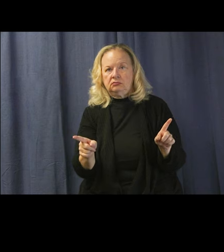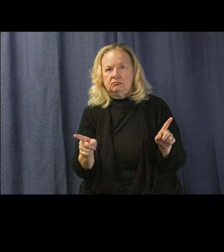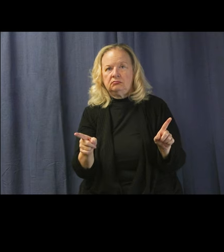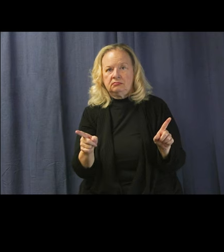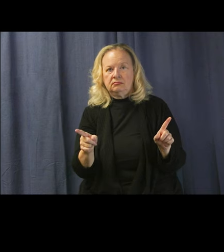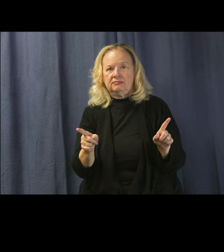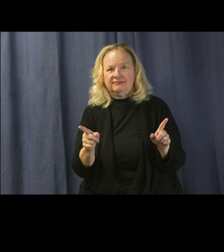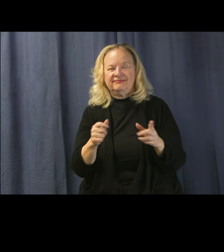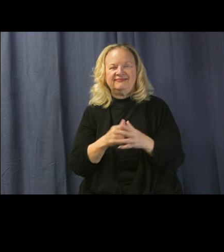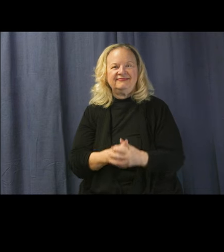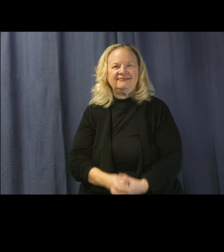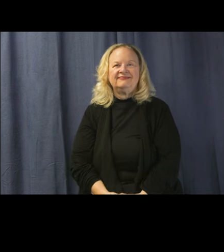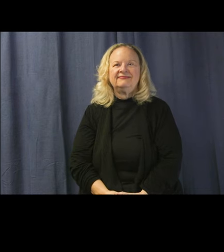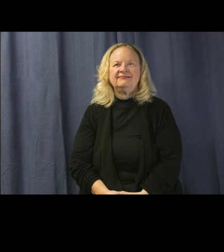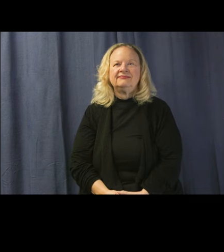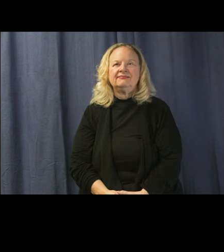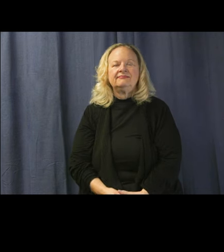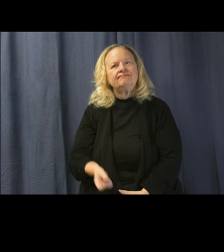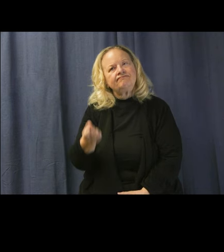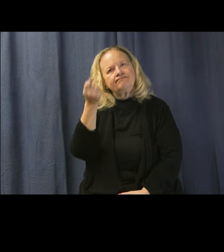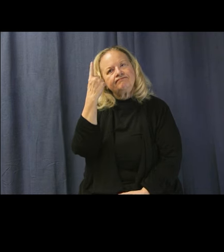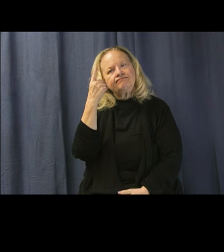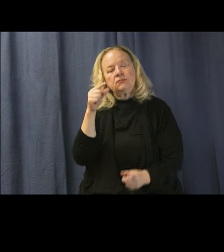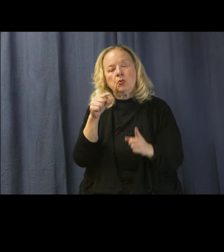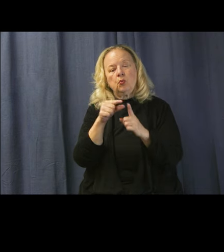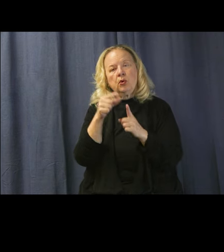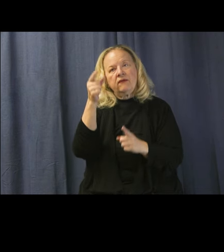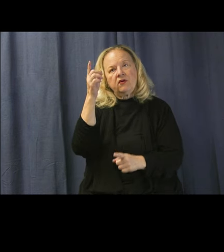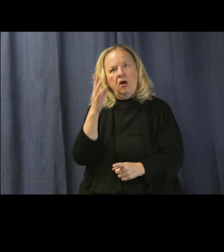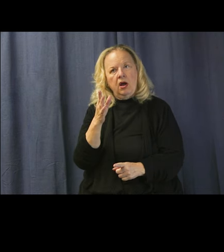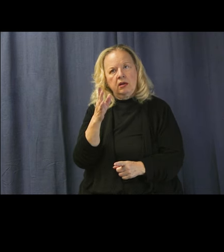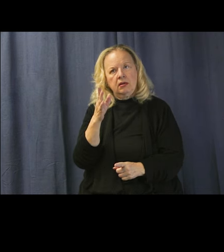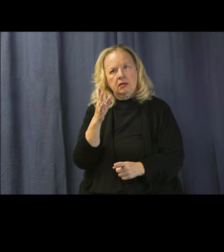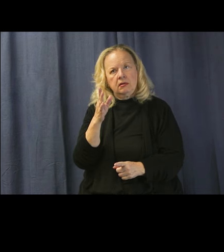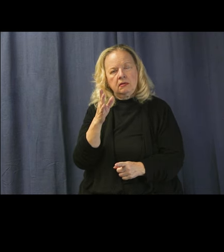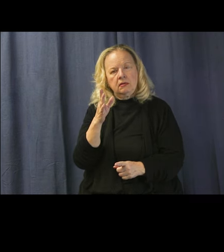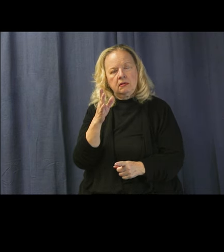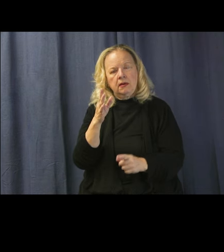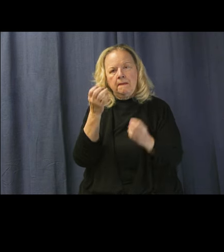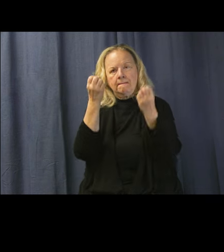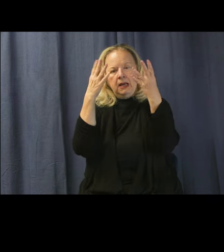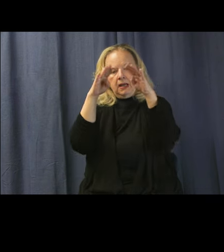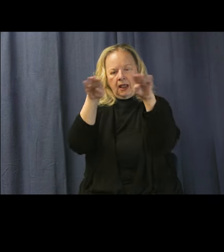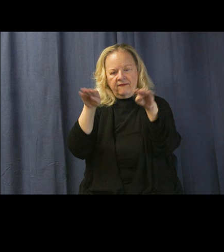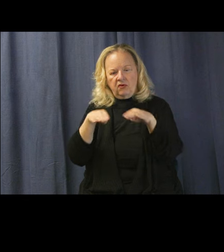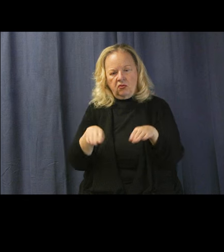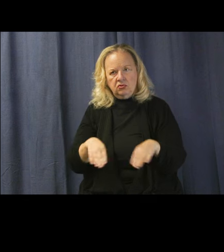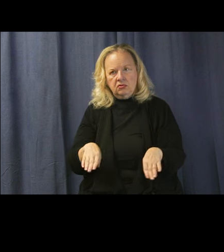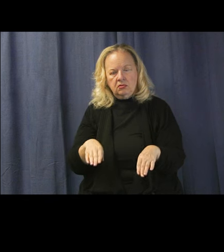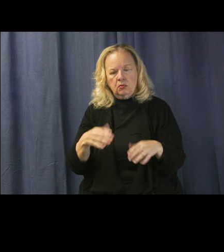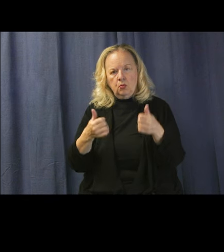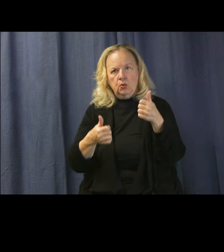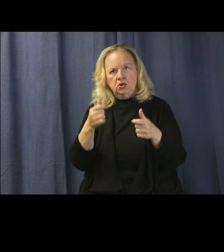differently. But we have to understand it's the Word of God, but the Word of God has many levels. Okay, what letter is